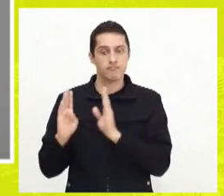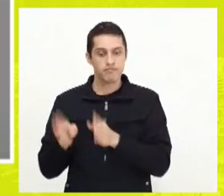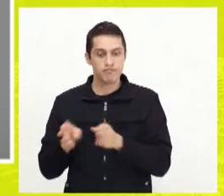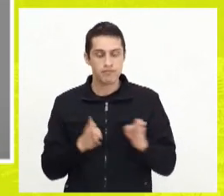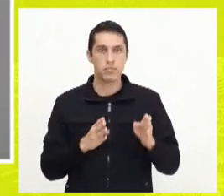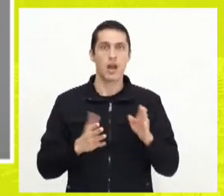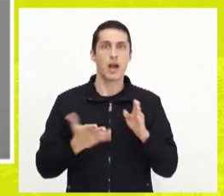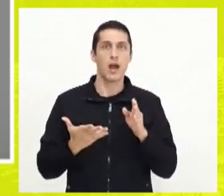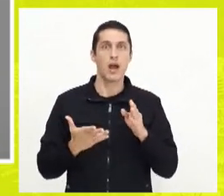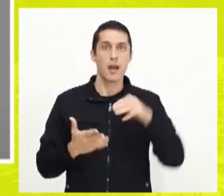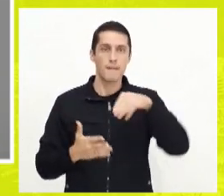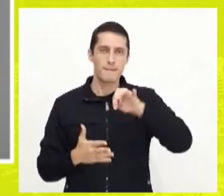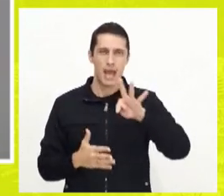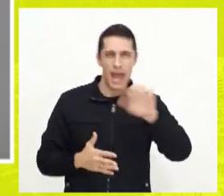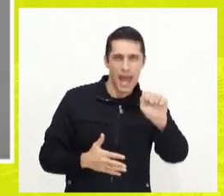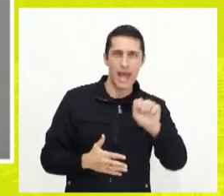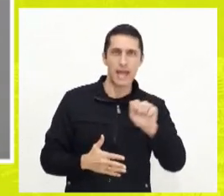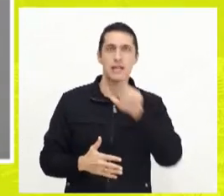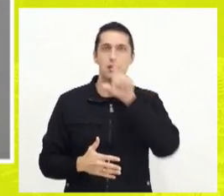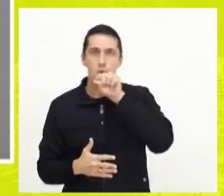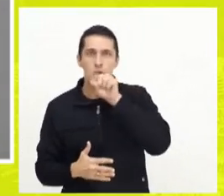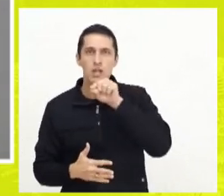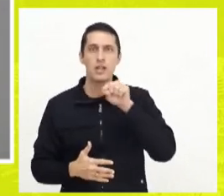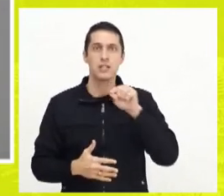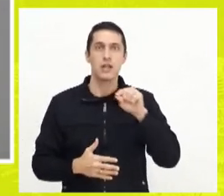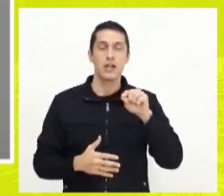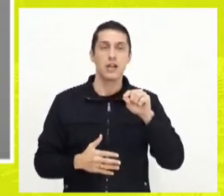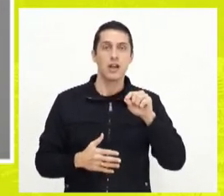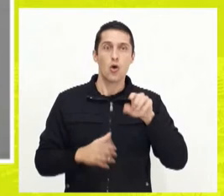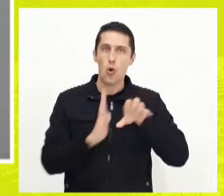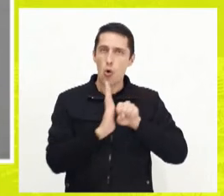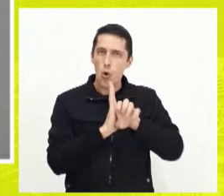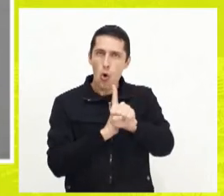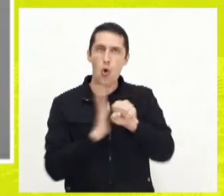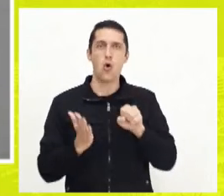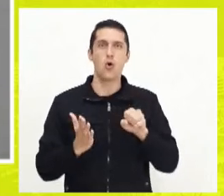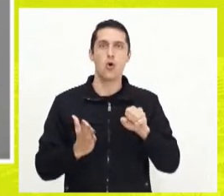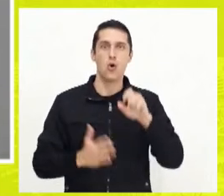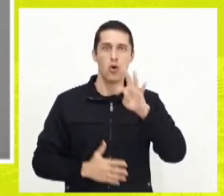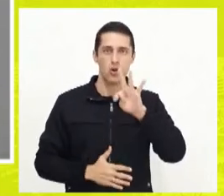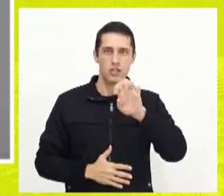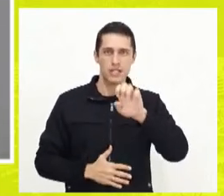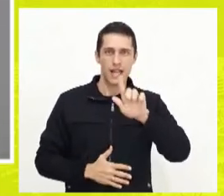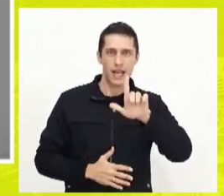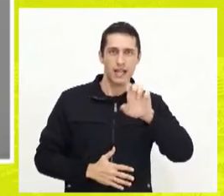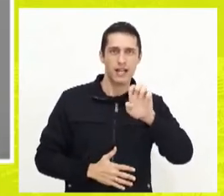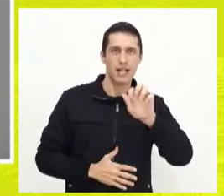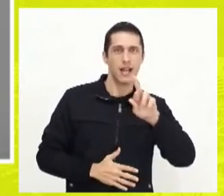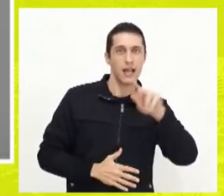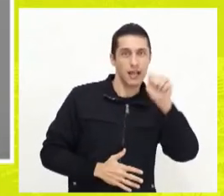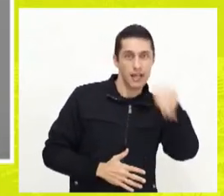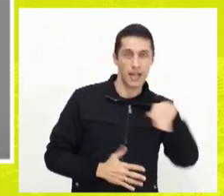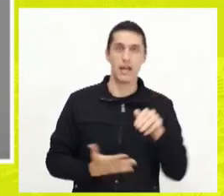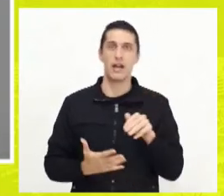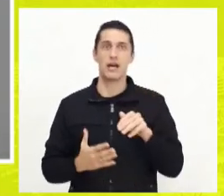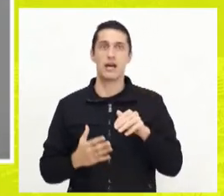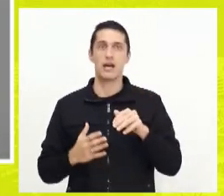telegram whatsapp spotify it's really important for people in brazil to realize